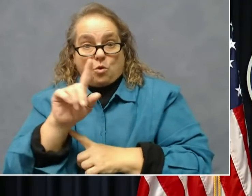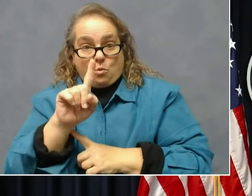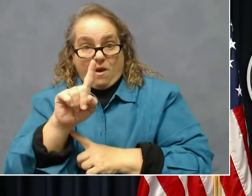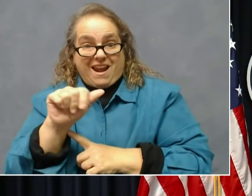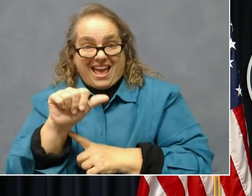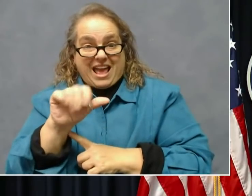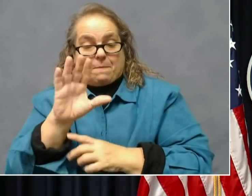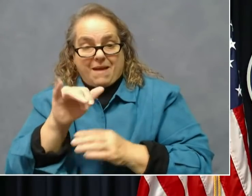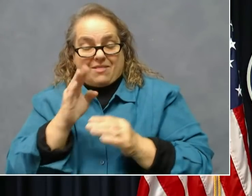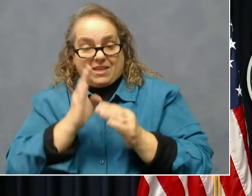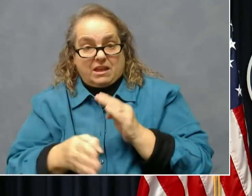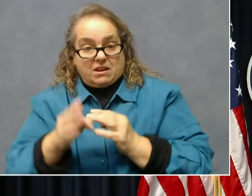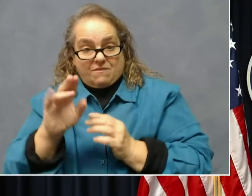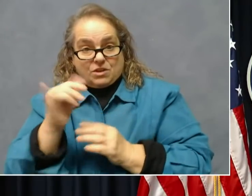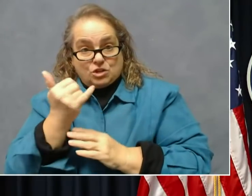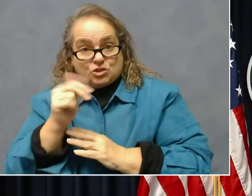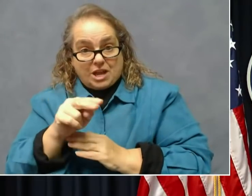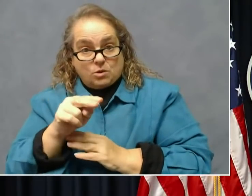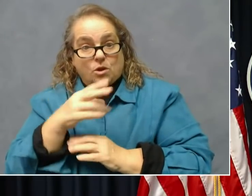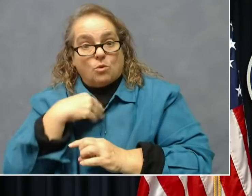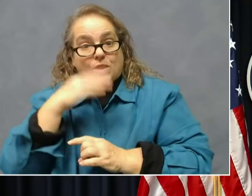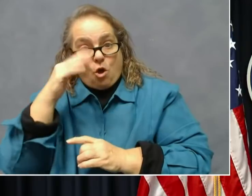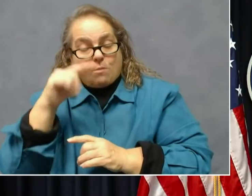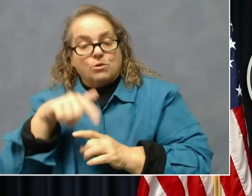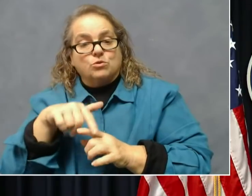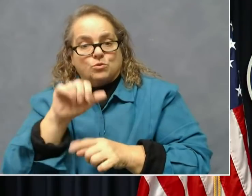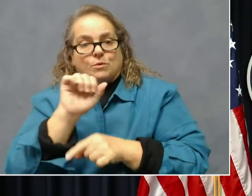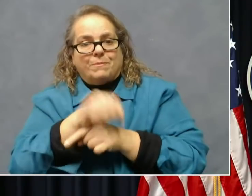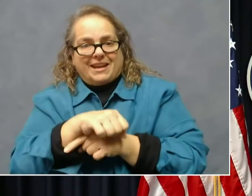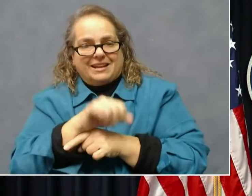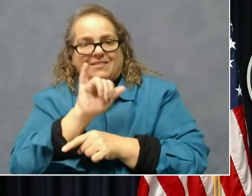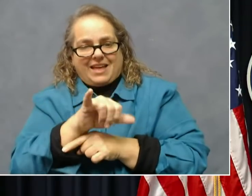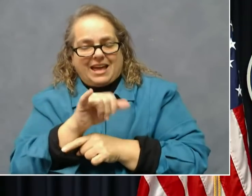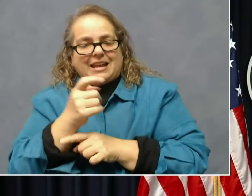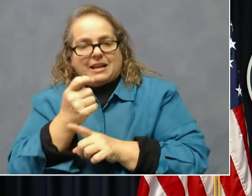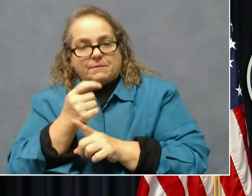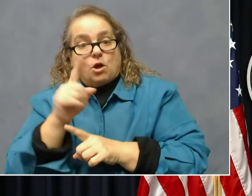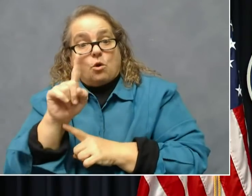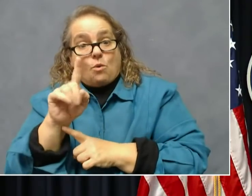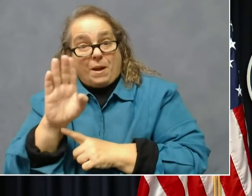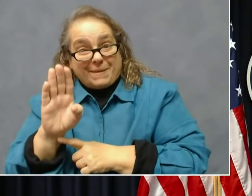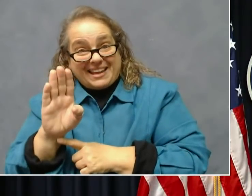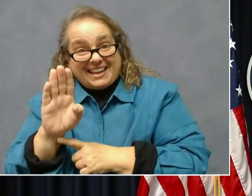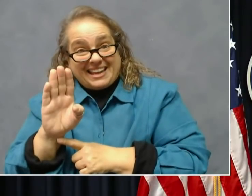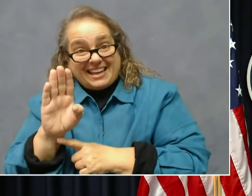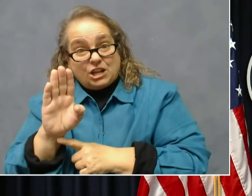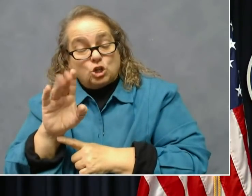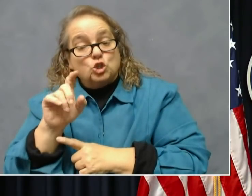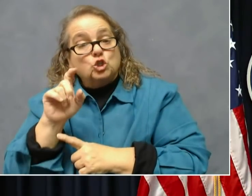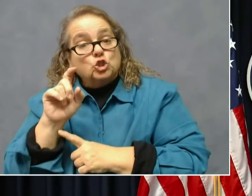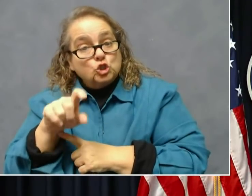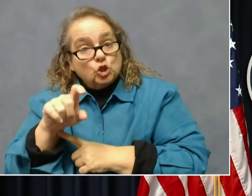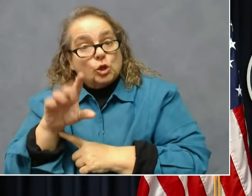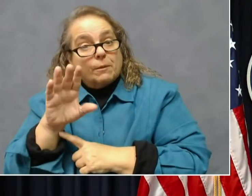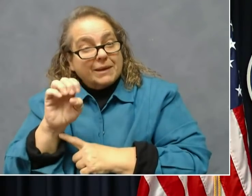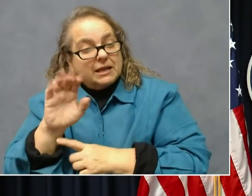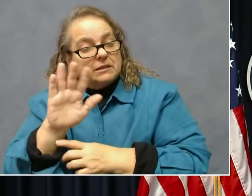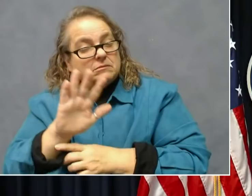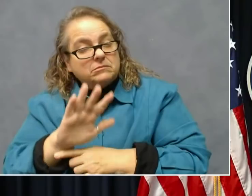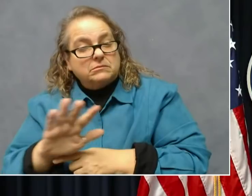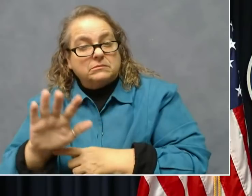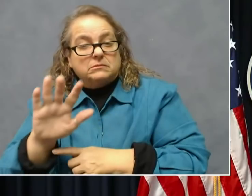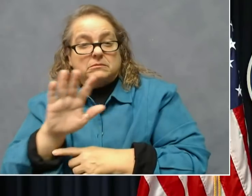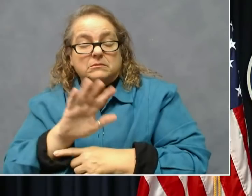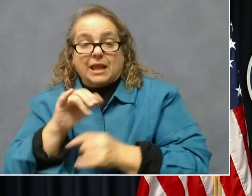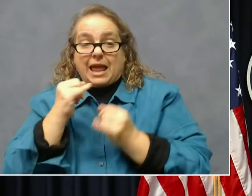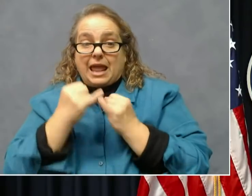of January, and we hope to beat that a little bit. 1B should be somewhere between the last